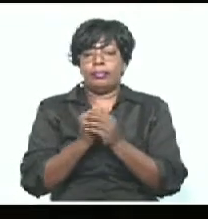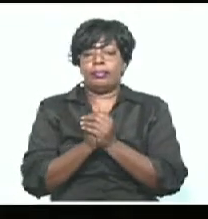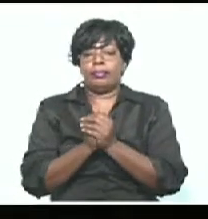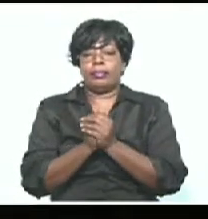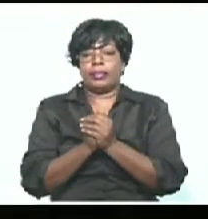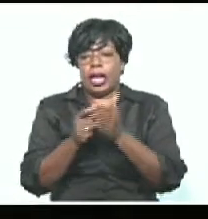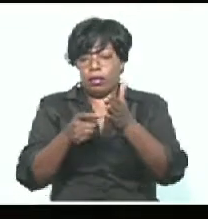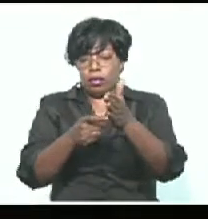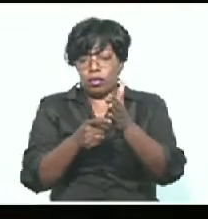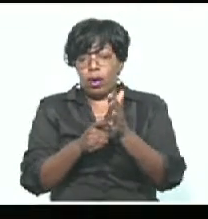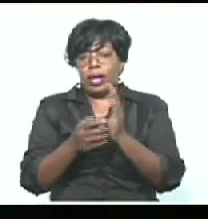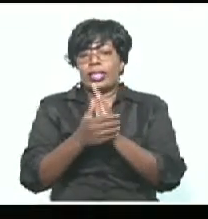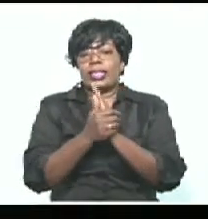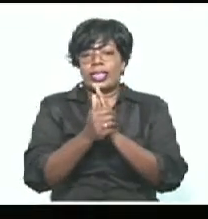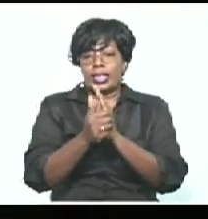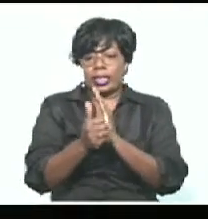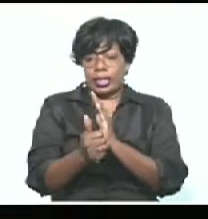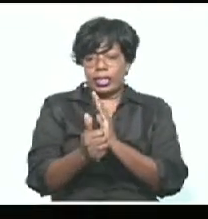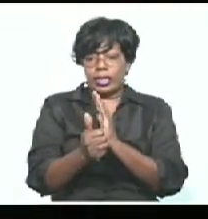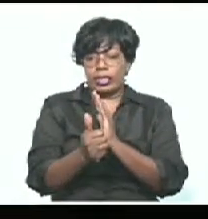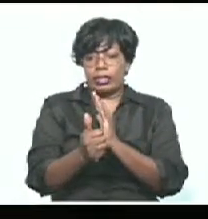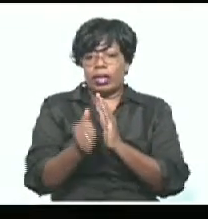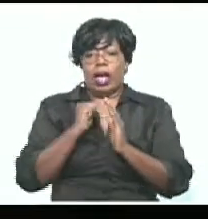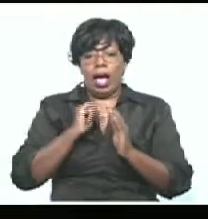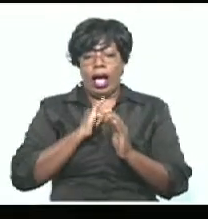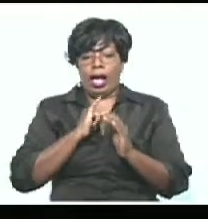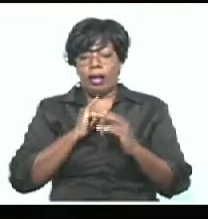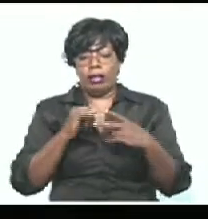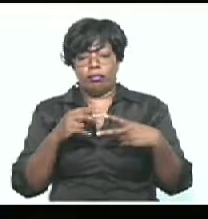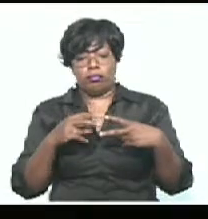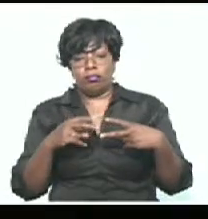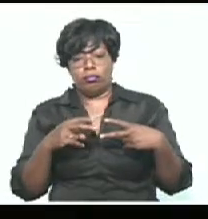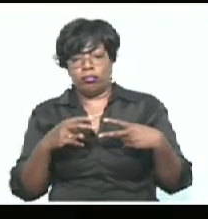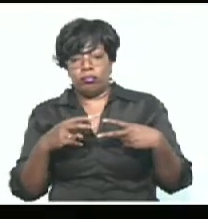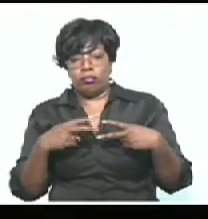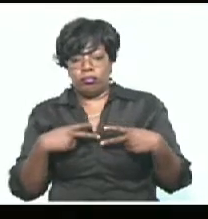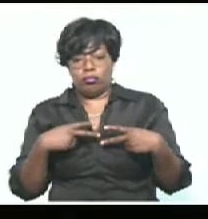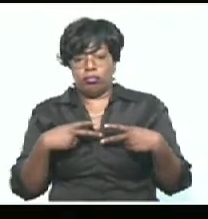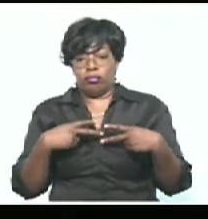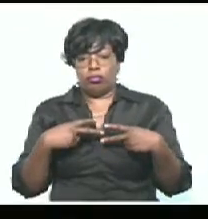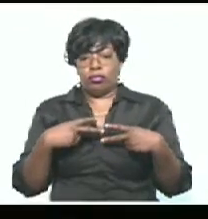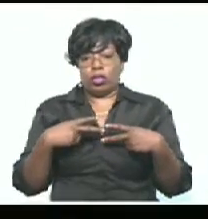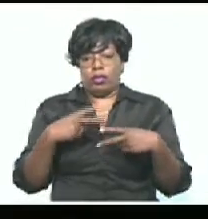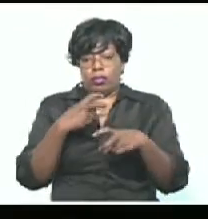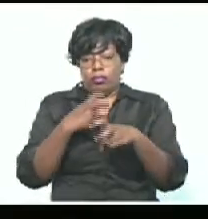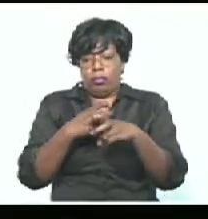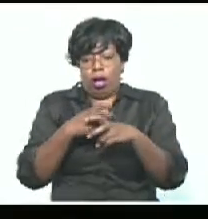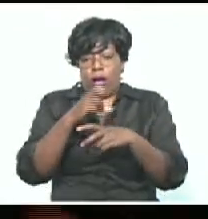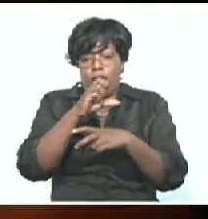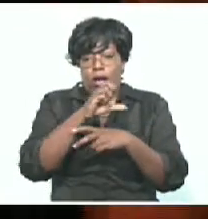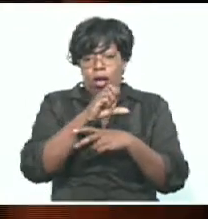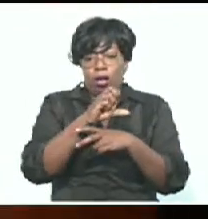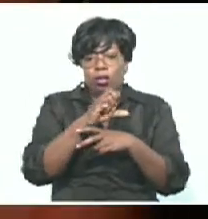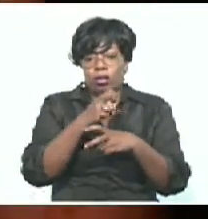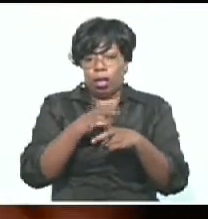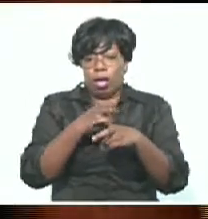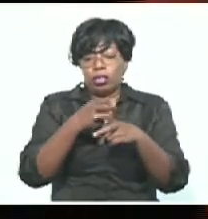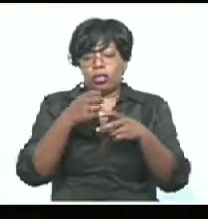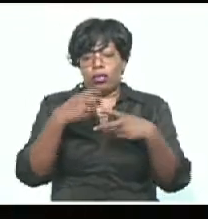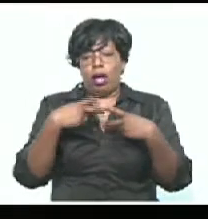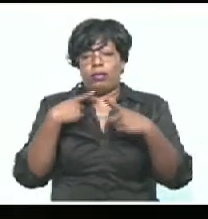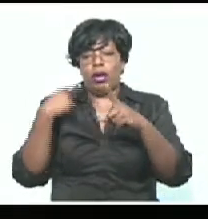I've acquired skills. I've learned to endure hardship, even in set goals